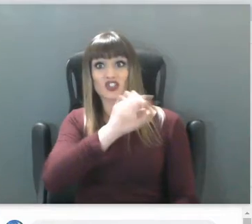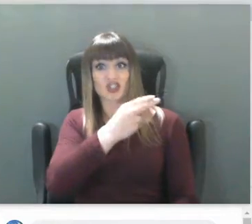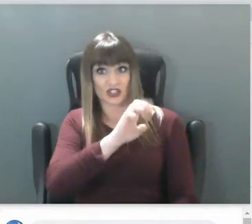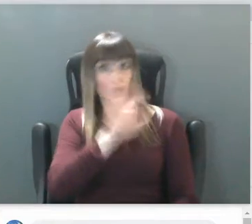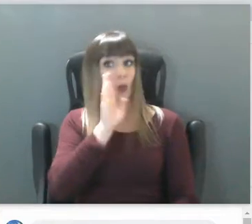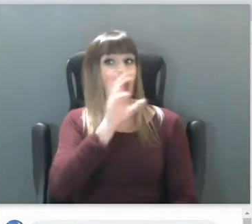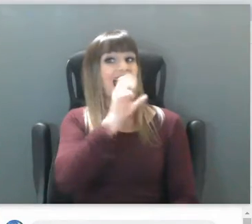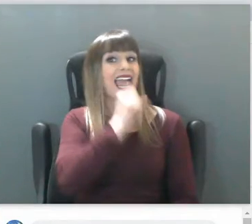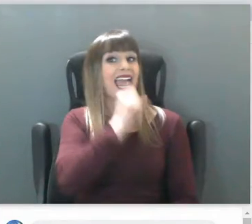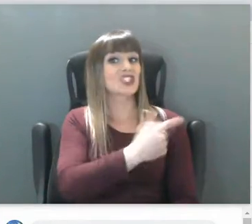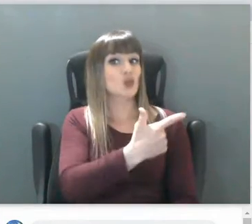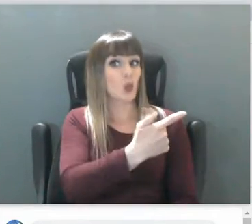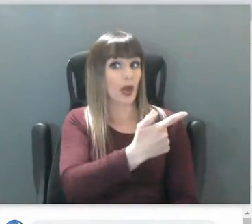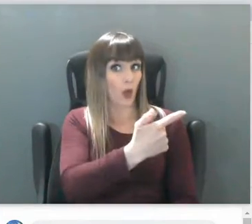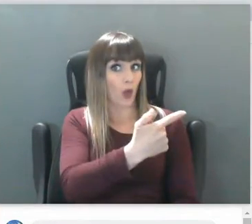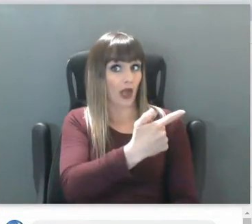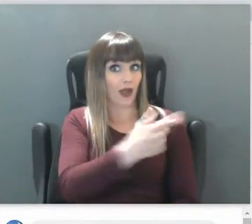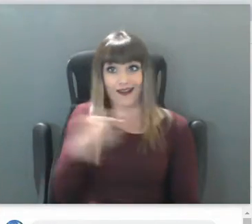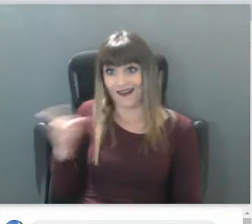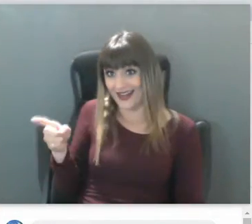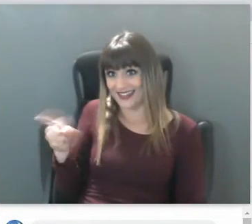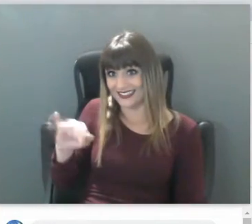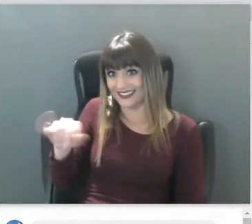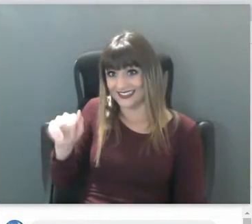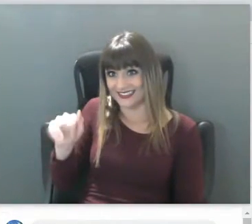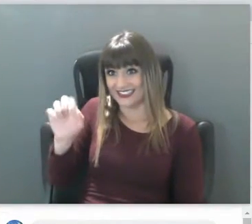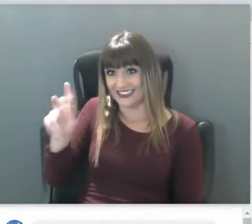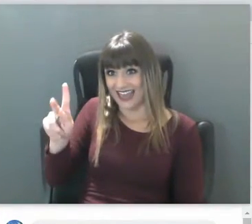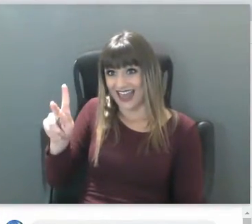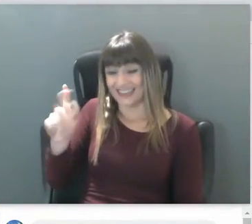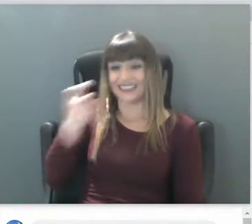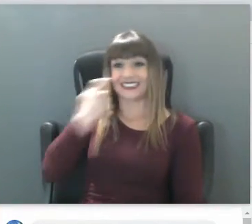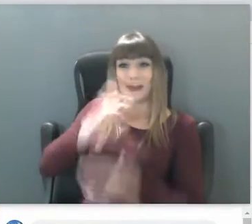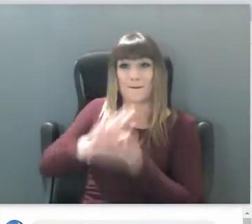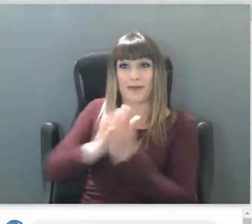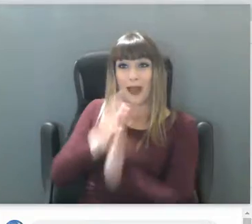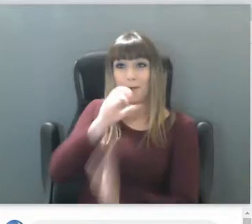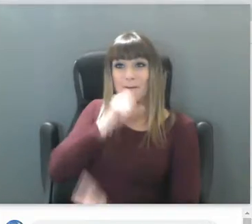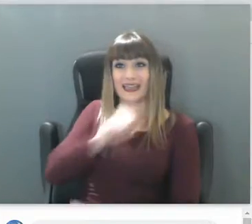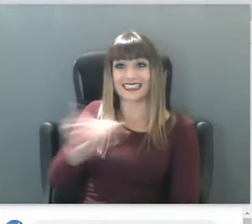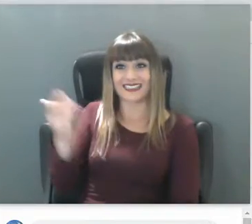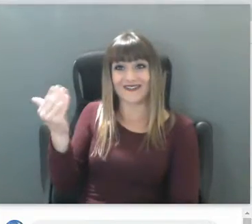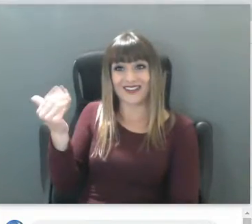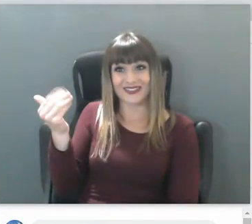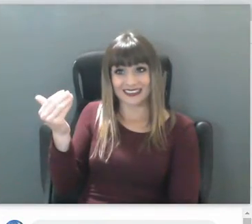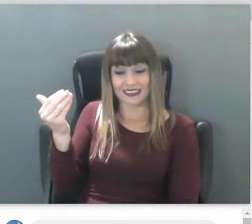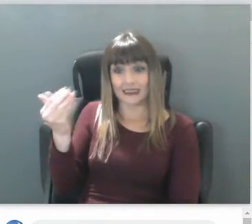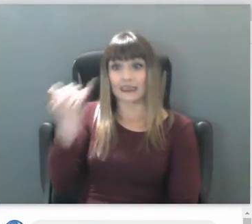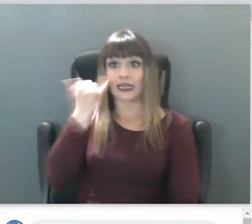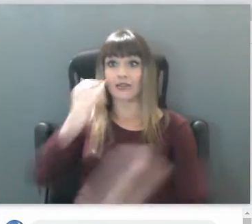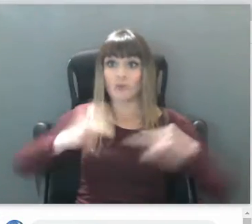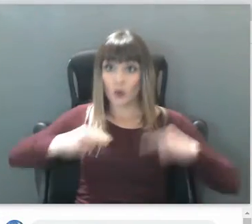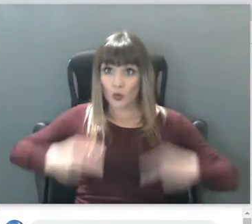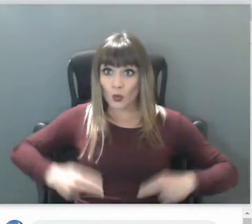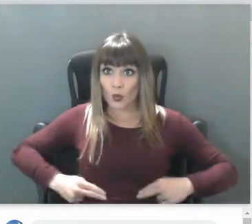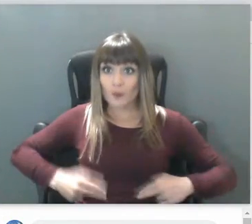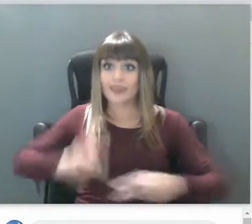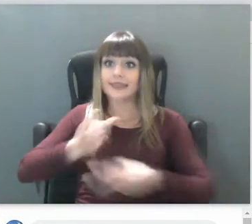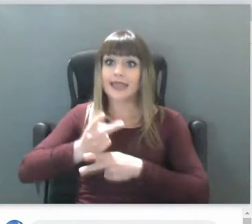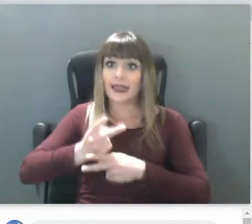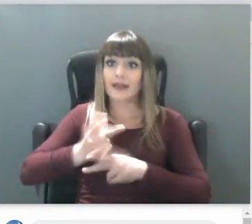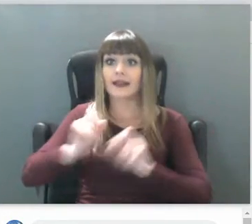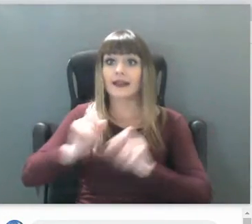and Jack just turned 15. Under human care, they can live about 20 plus years, maybe